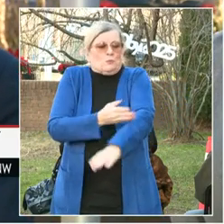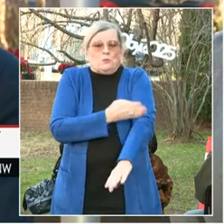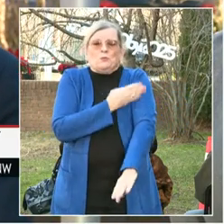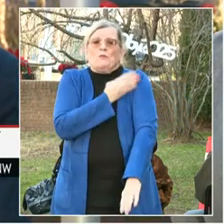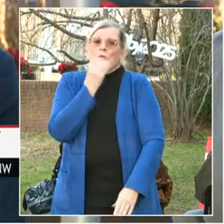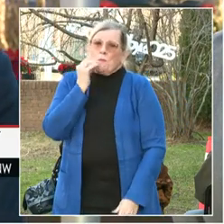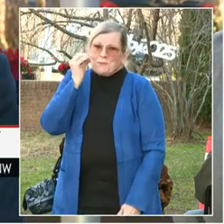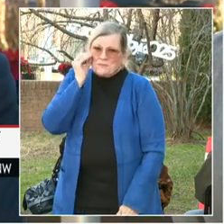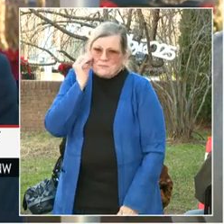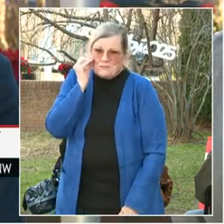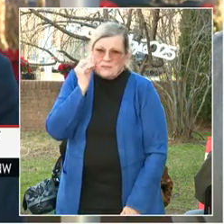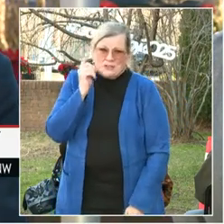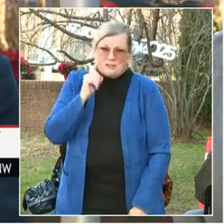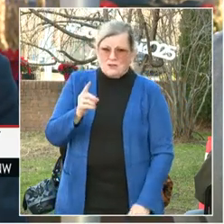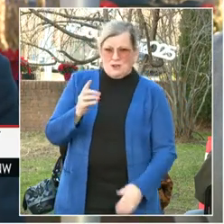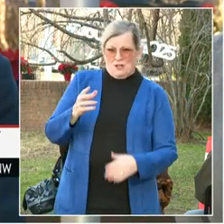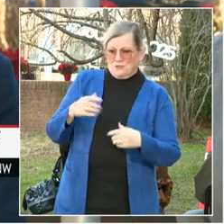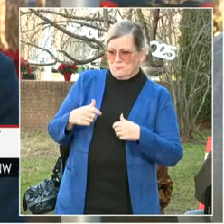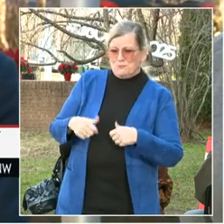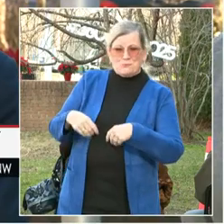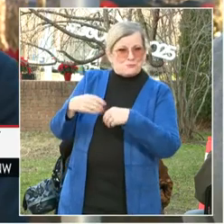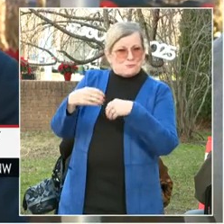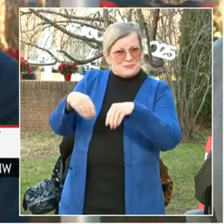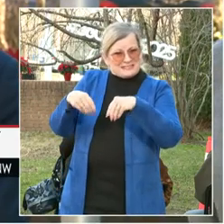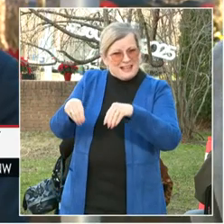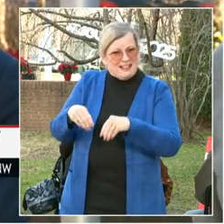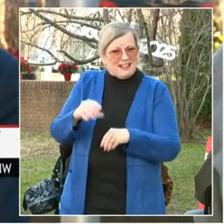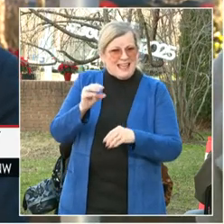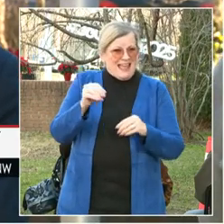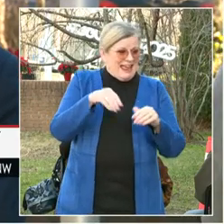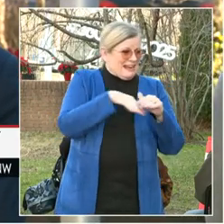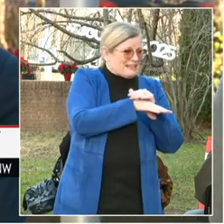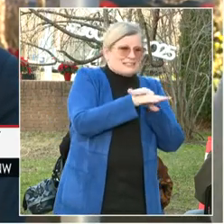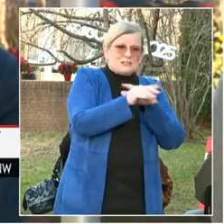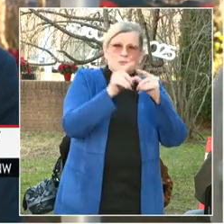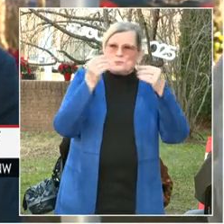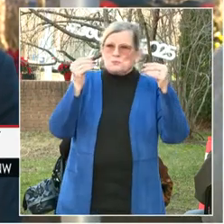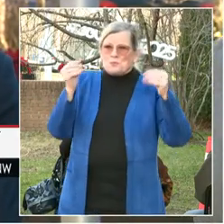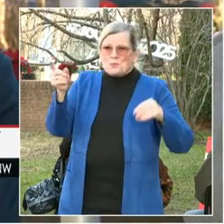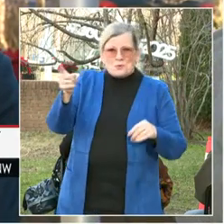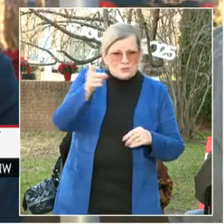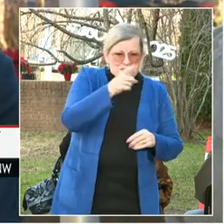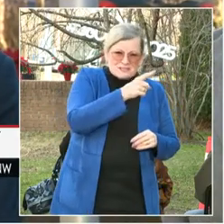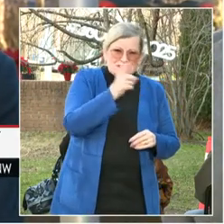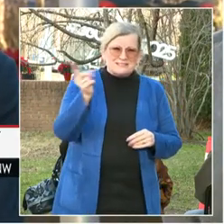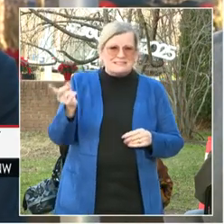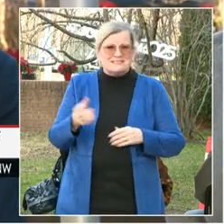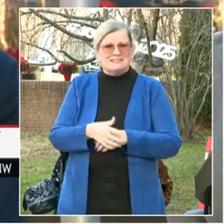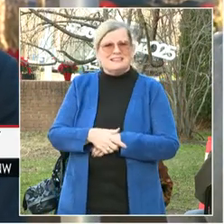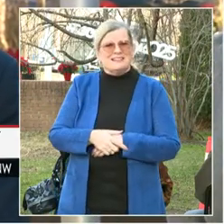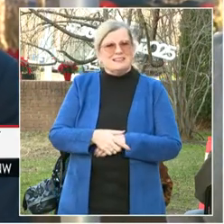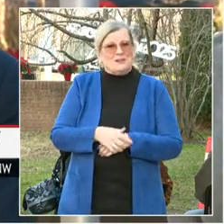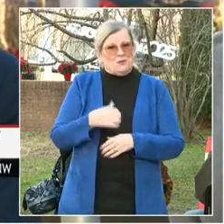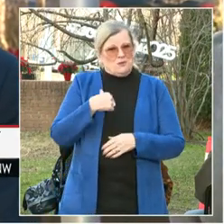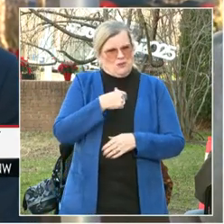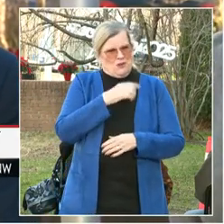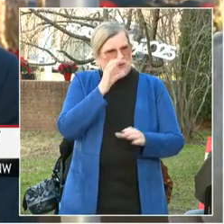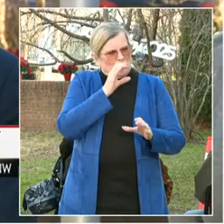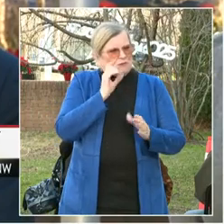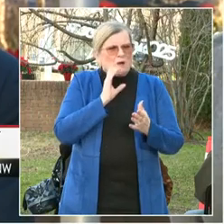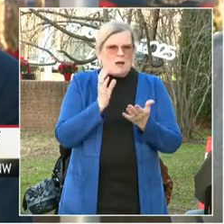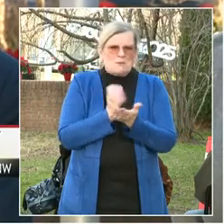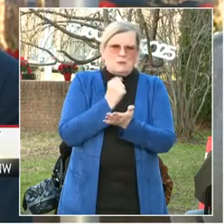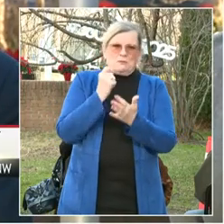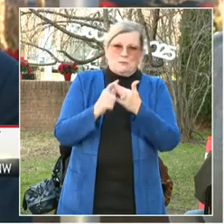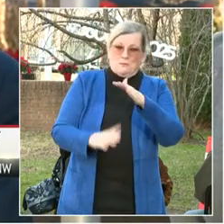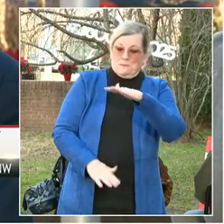retail. The study will examine key sites, such as the WMATA Western Bus Garage, for opportunities to maximize affordable housing and recommend appropriate